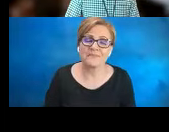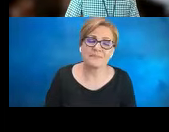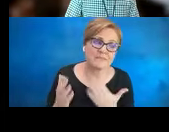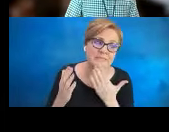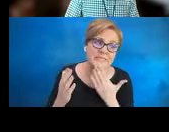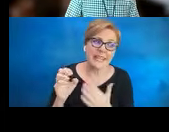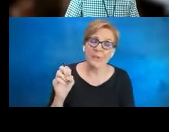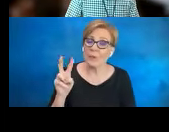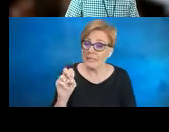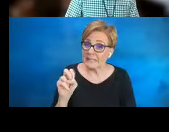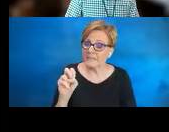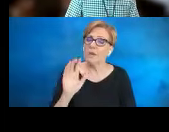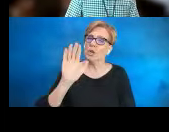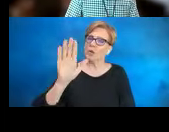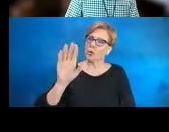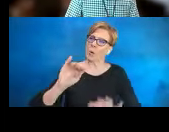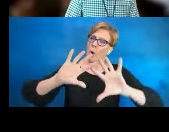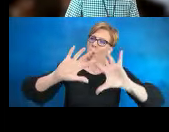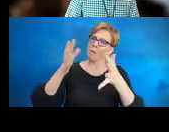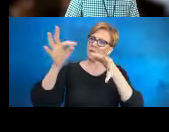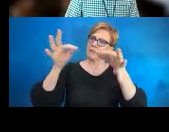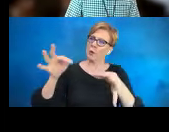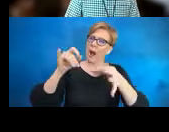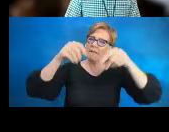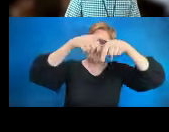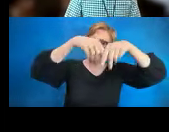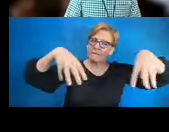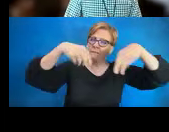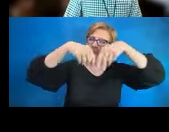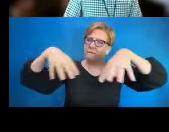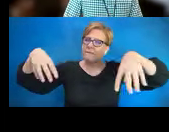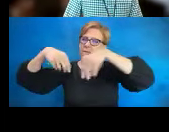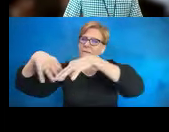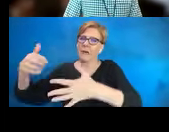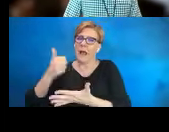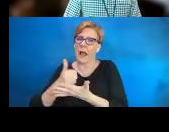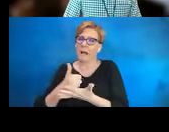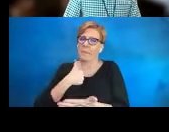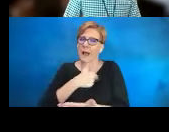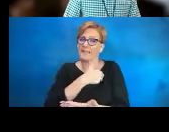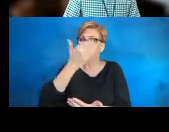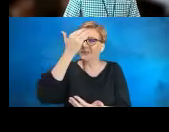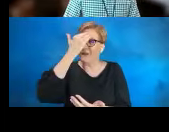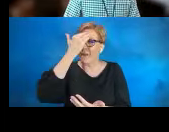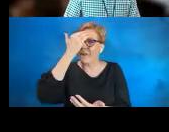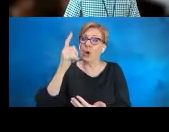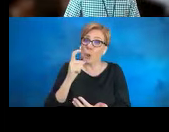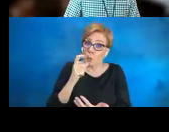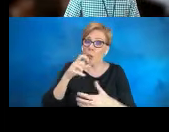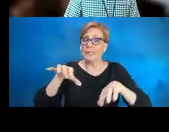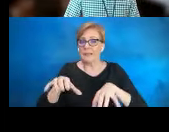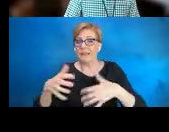for that really helpful overview and our primer on all these job titles to know who you're trying